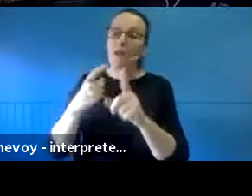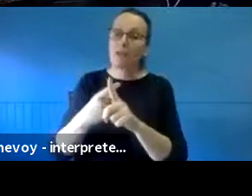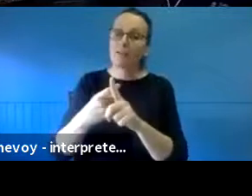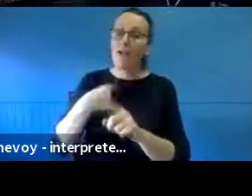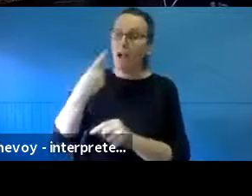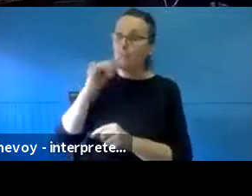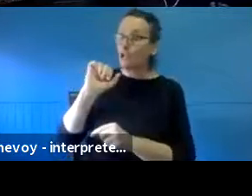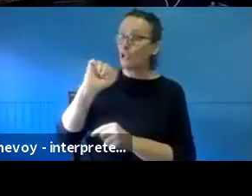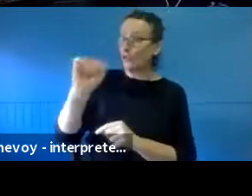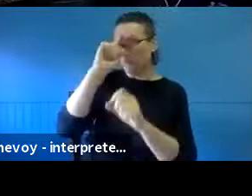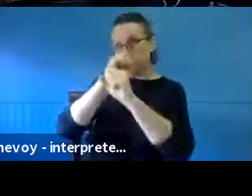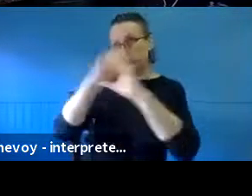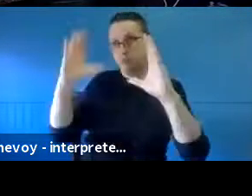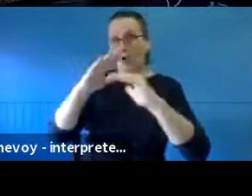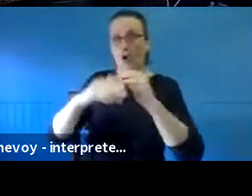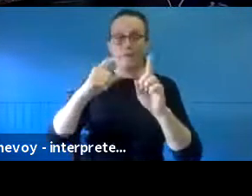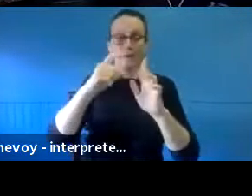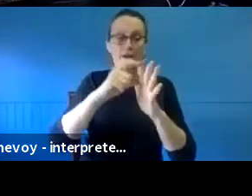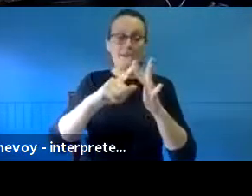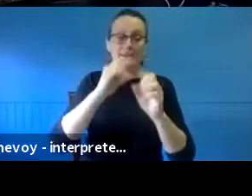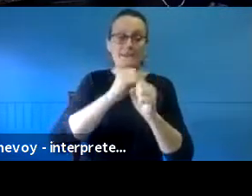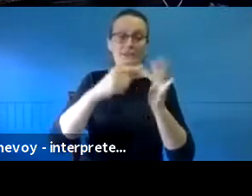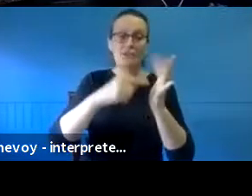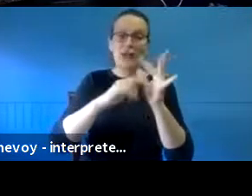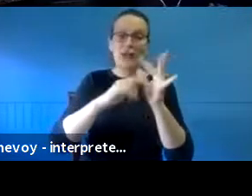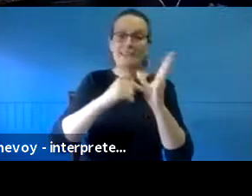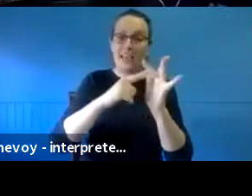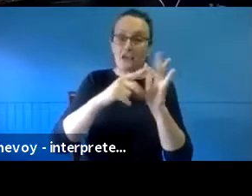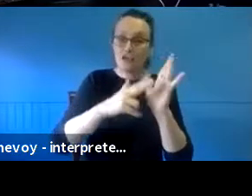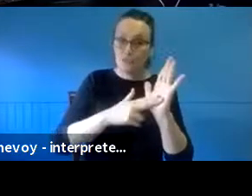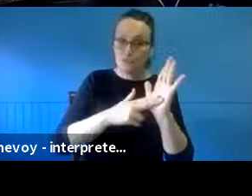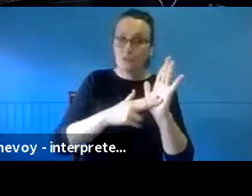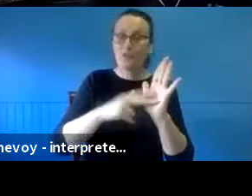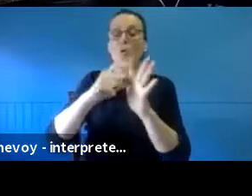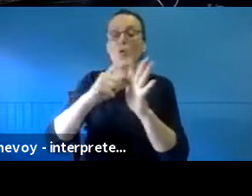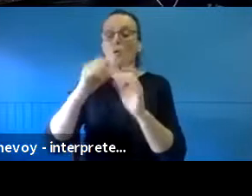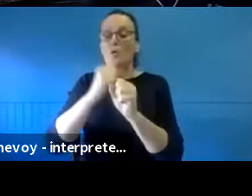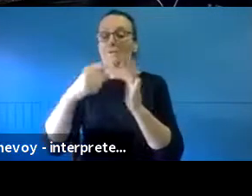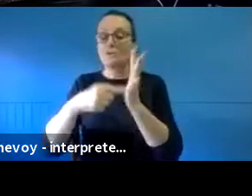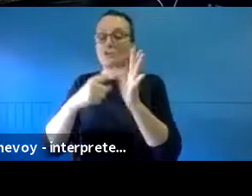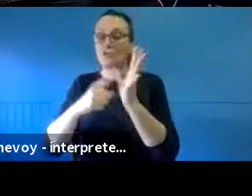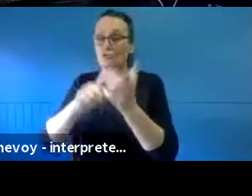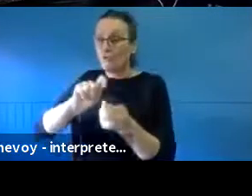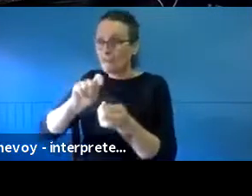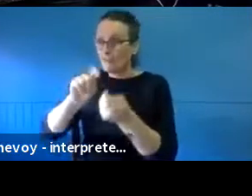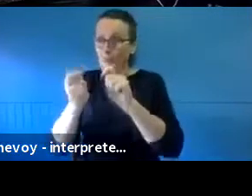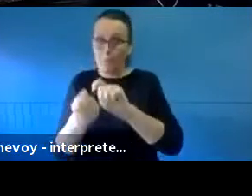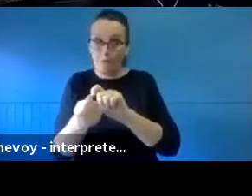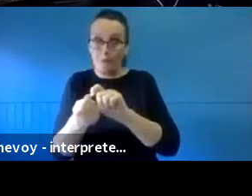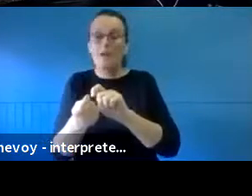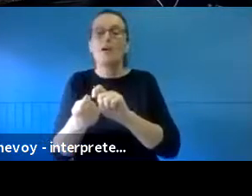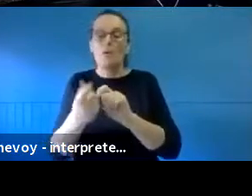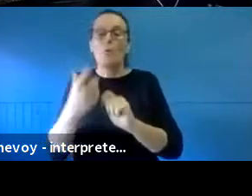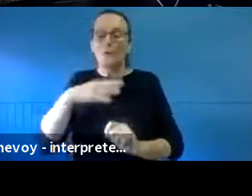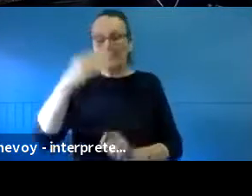into digitalization versus digital transformation and articulating that, I think we need to keep reminding